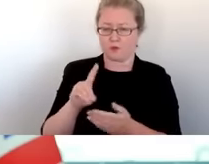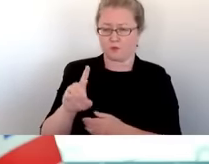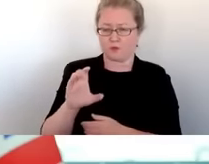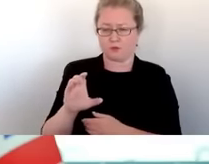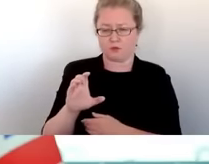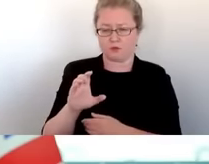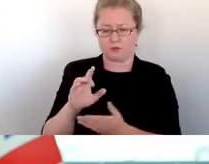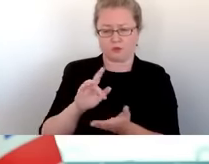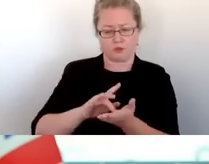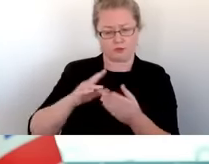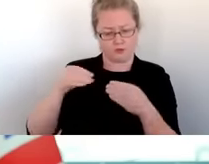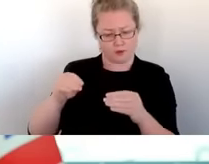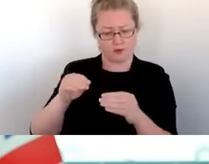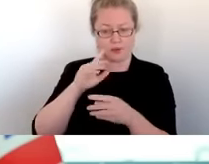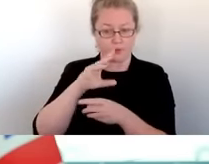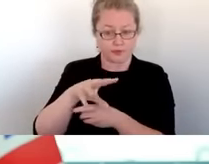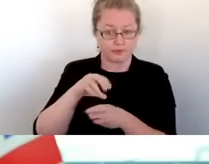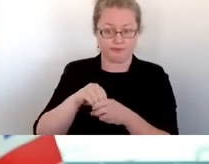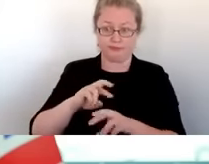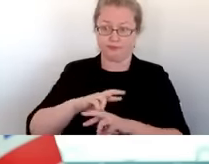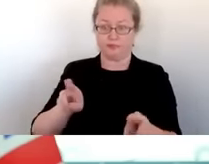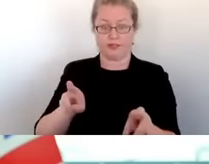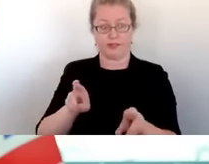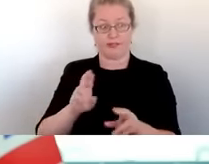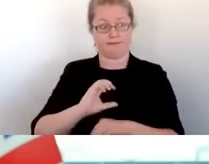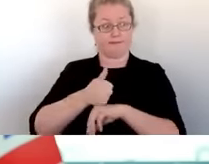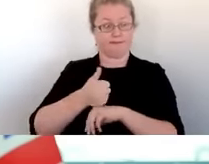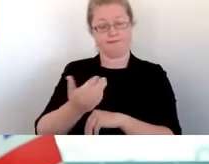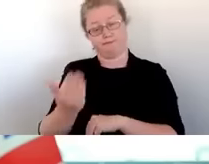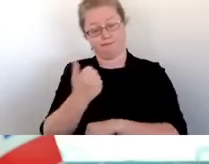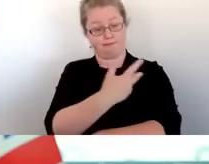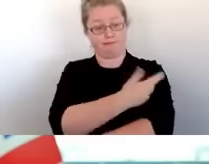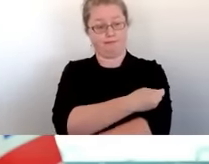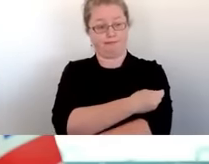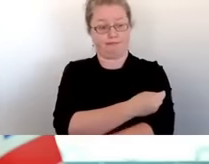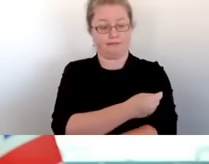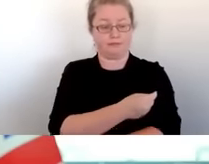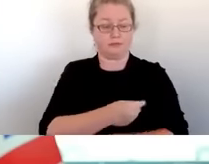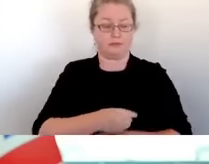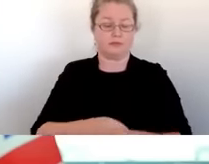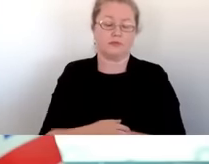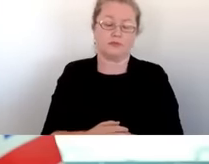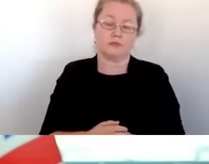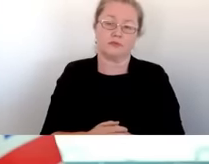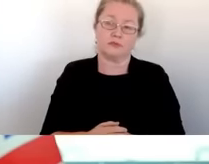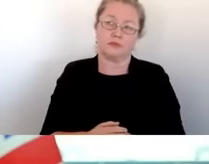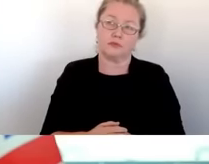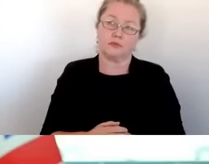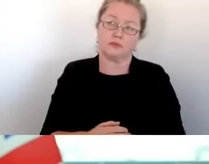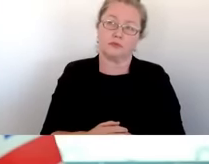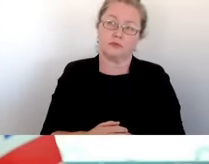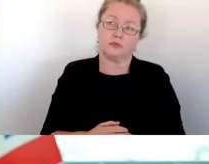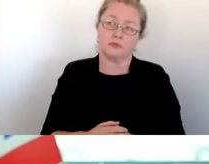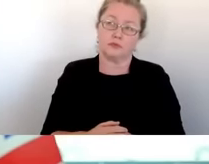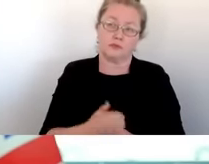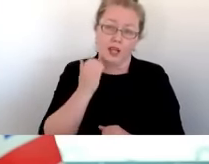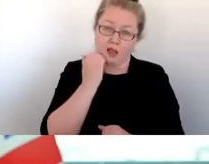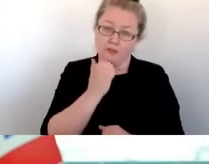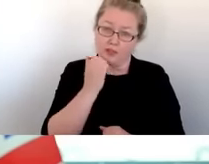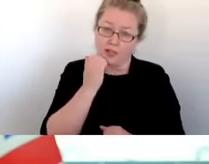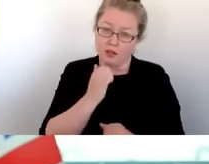pharmacies participating in this fall booster campaign all around the province, and that there will be,